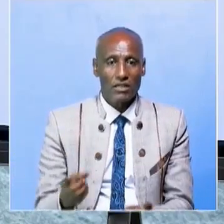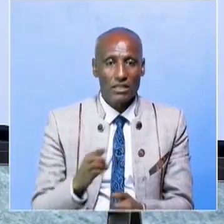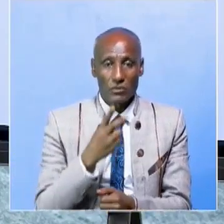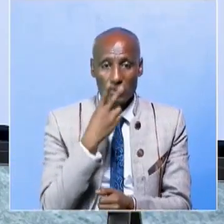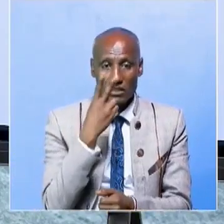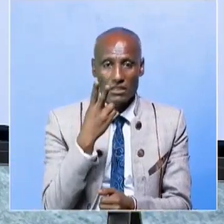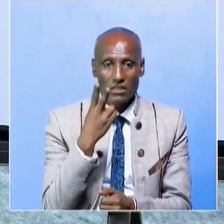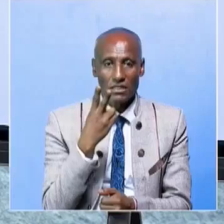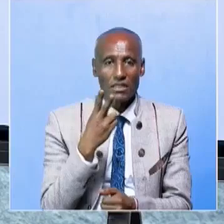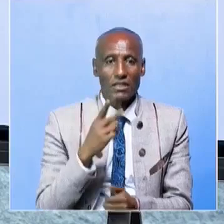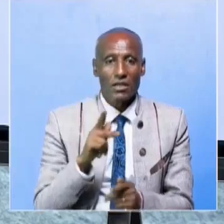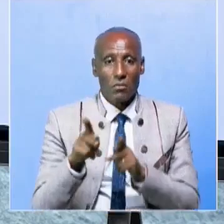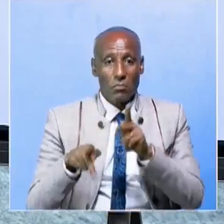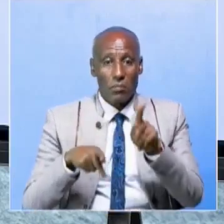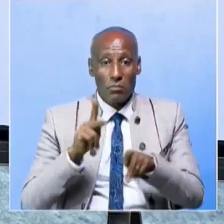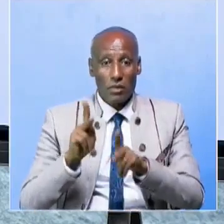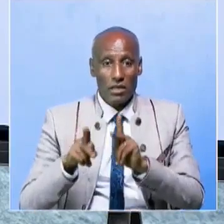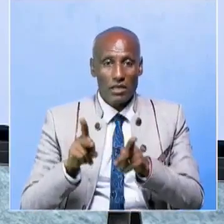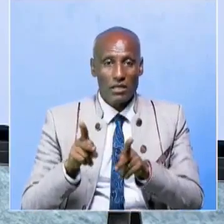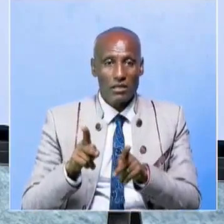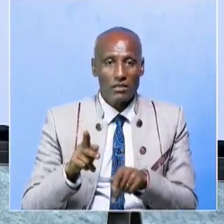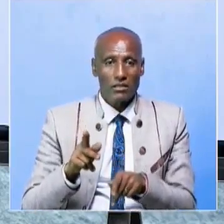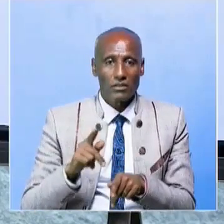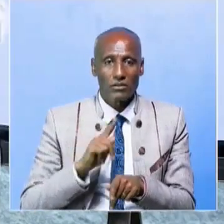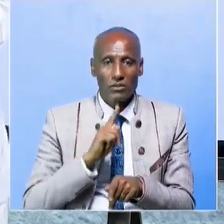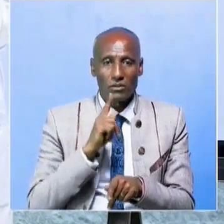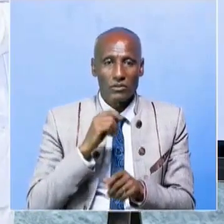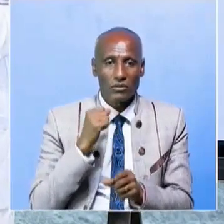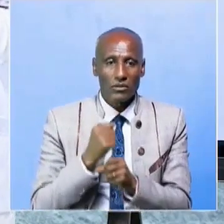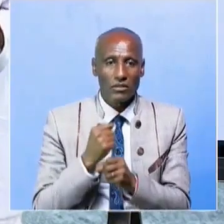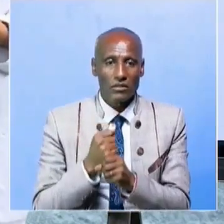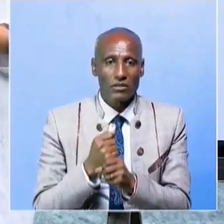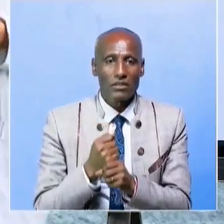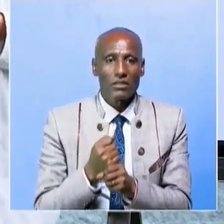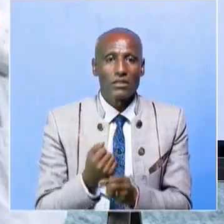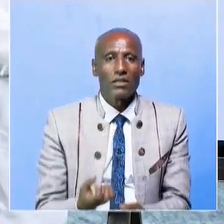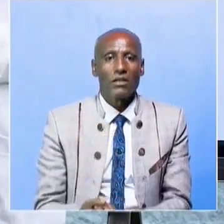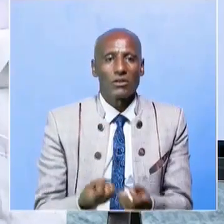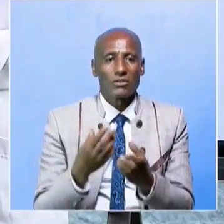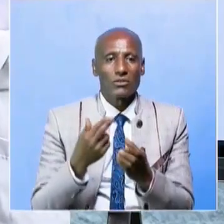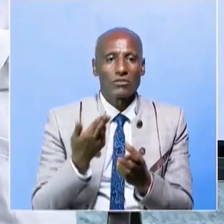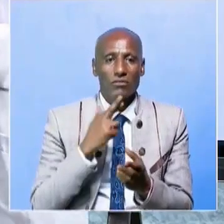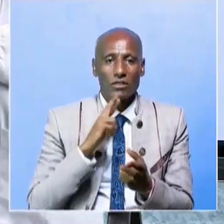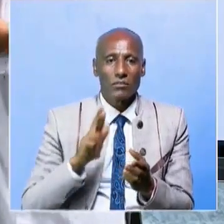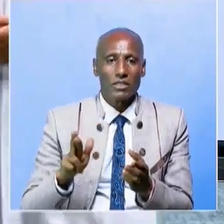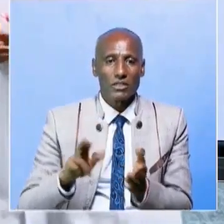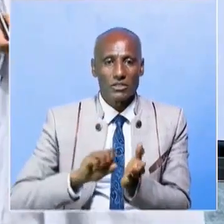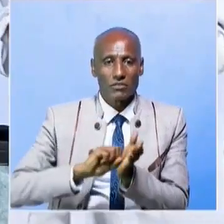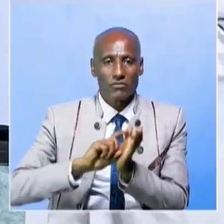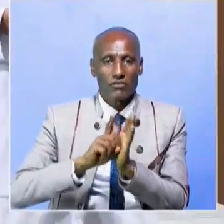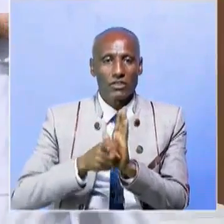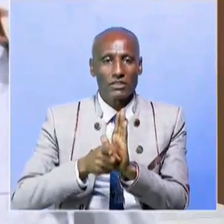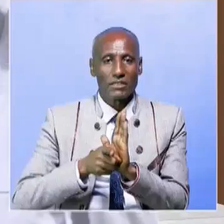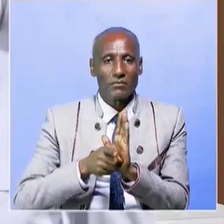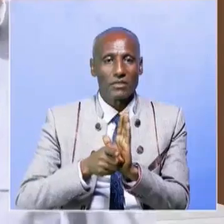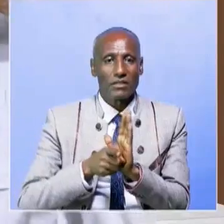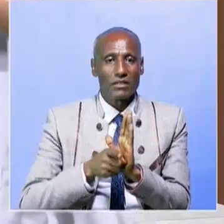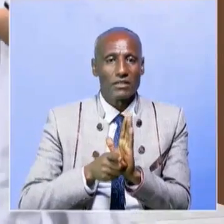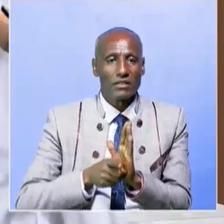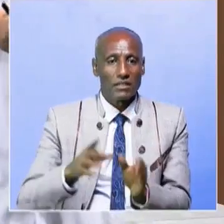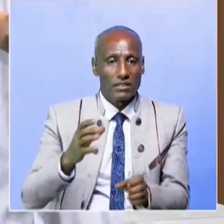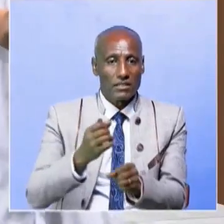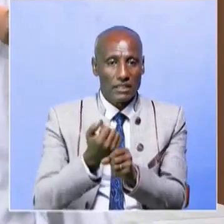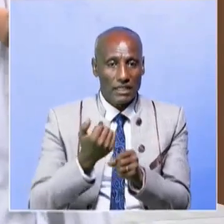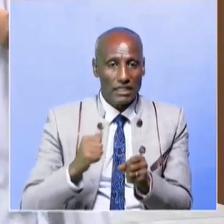people who are doing lots of remediation actions, like, for example,